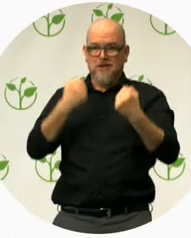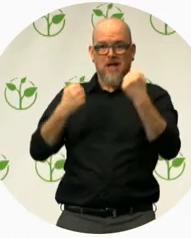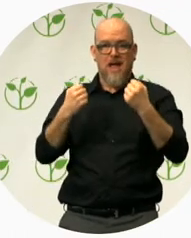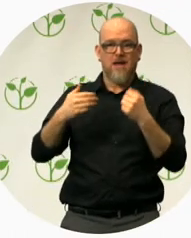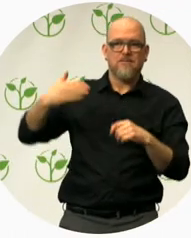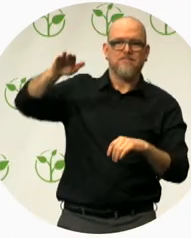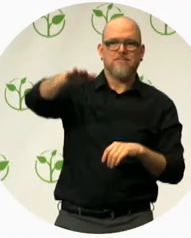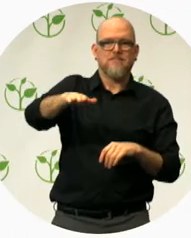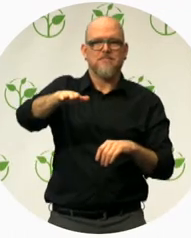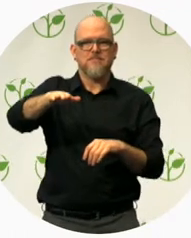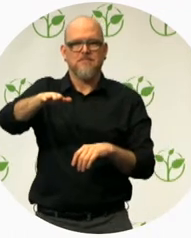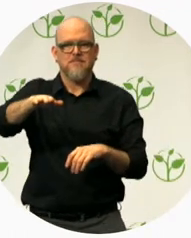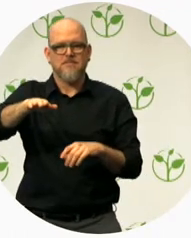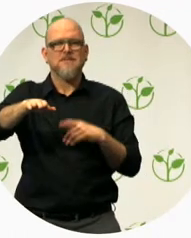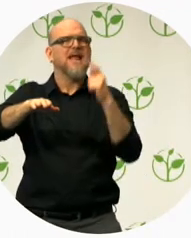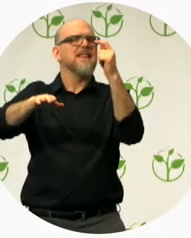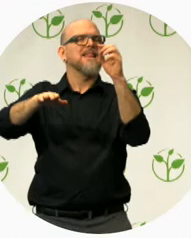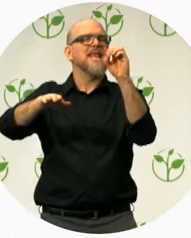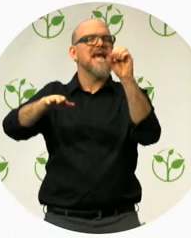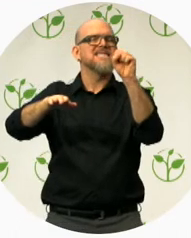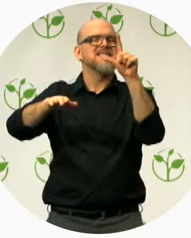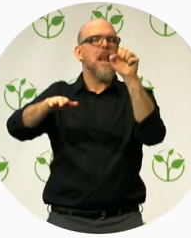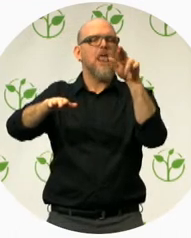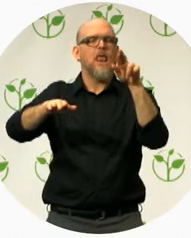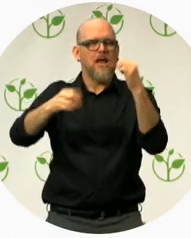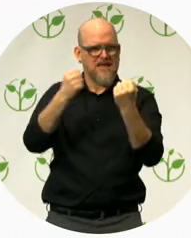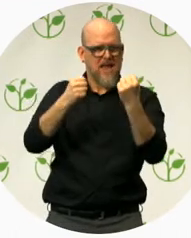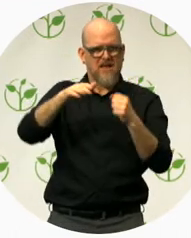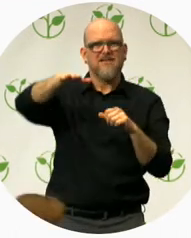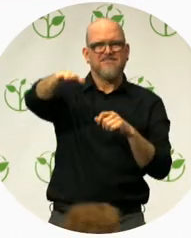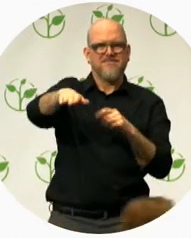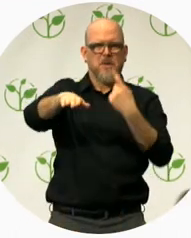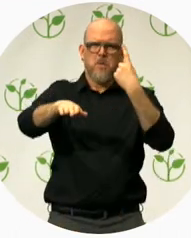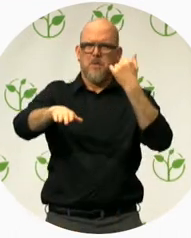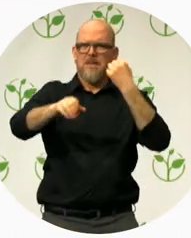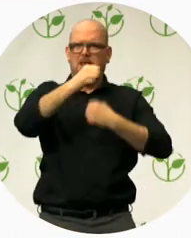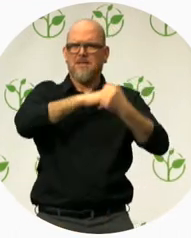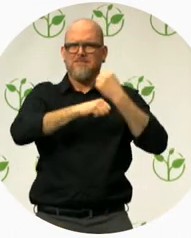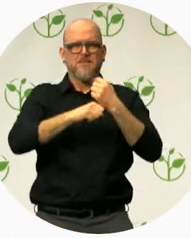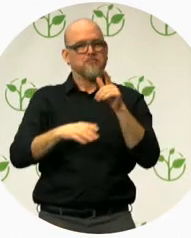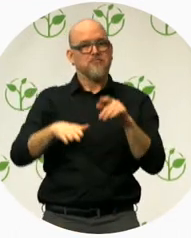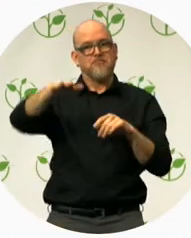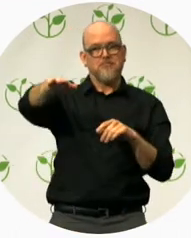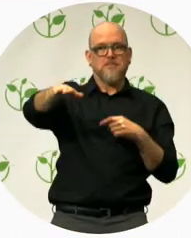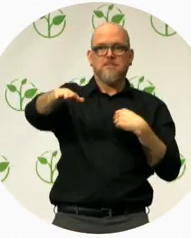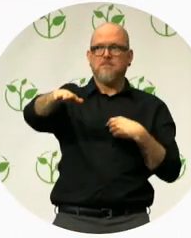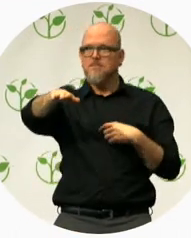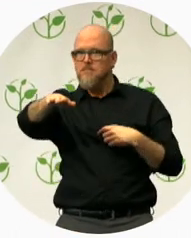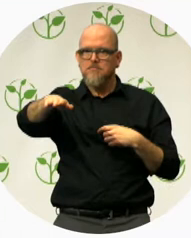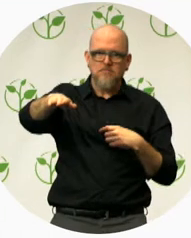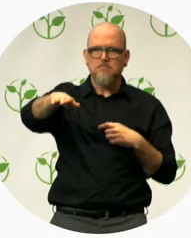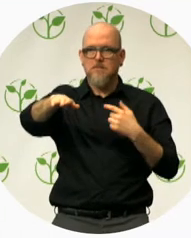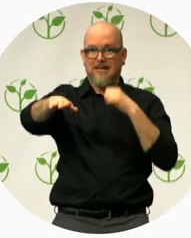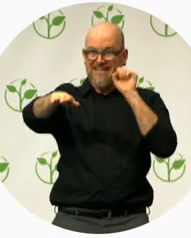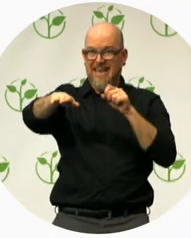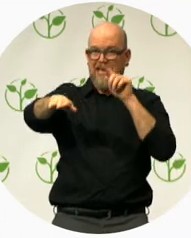the CEO of Tesla a couple of years ago set up a open AI facility for research and development.